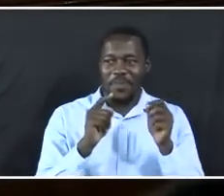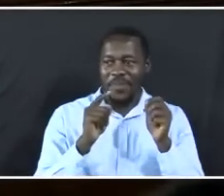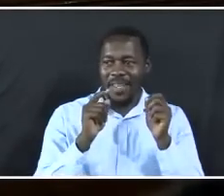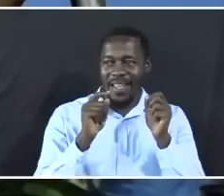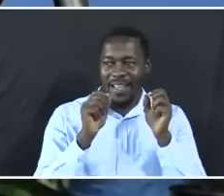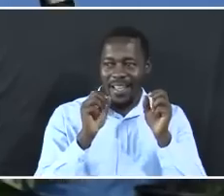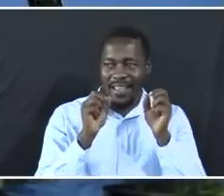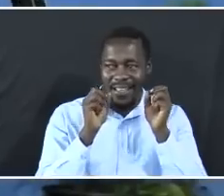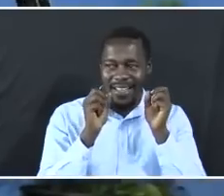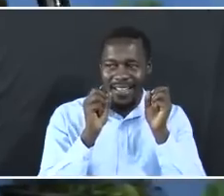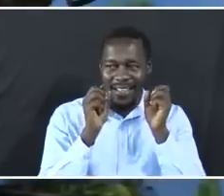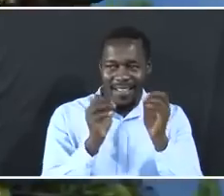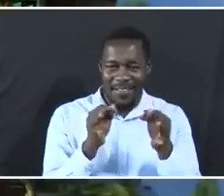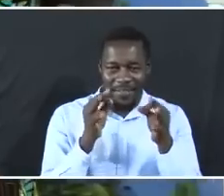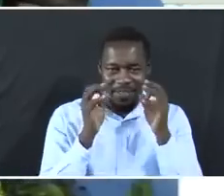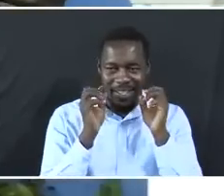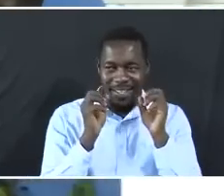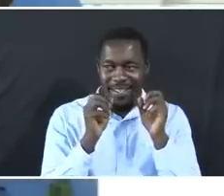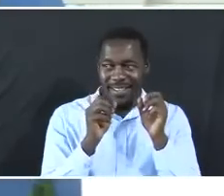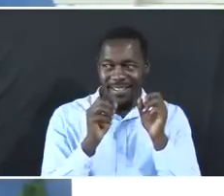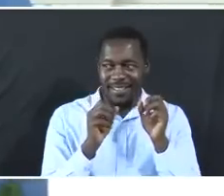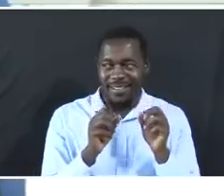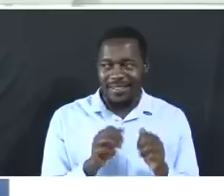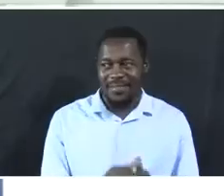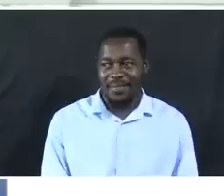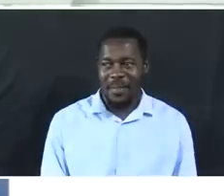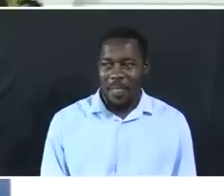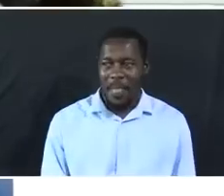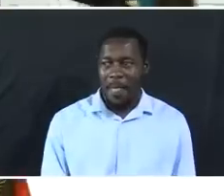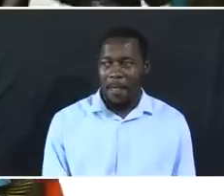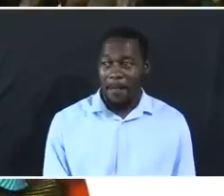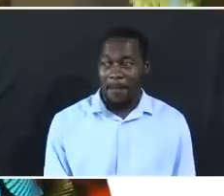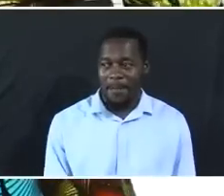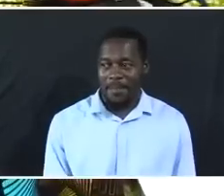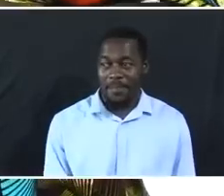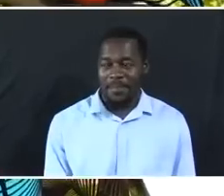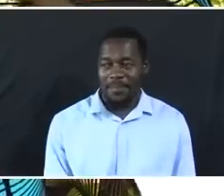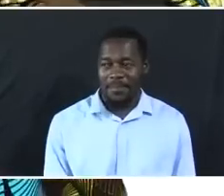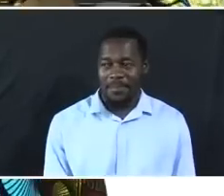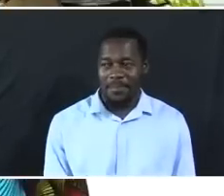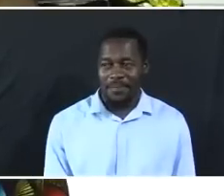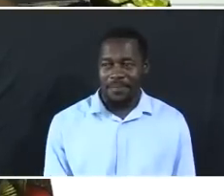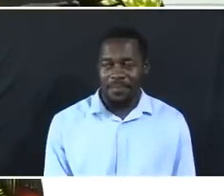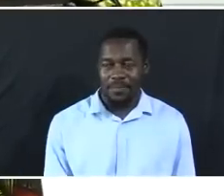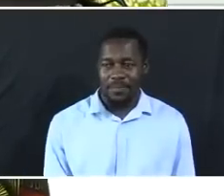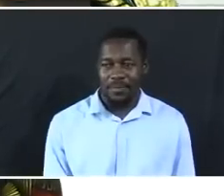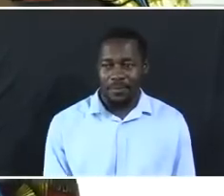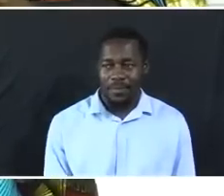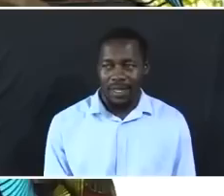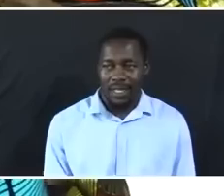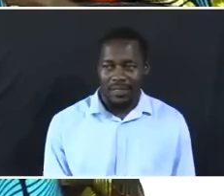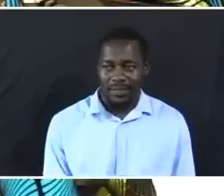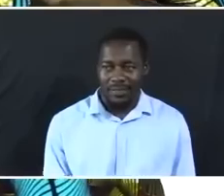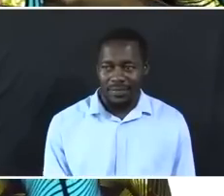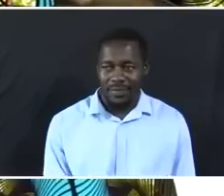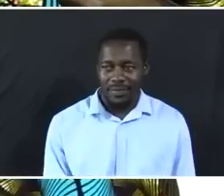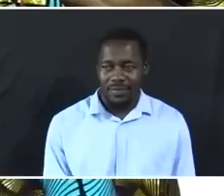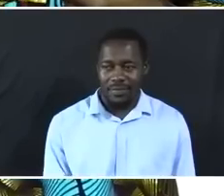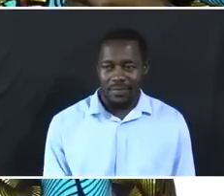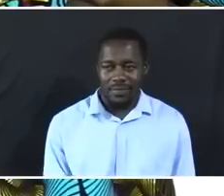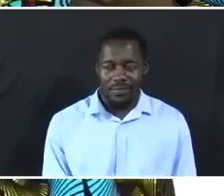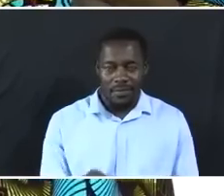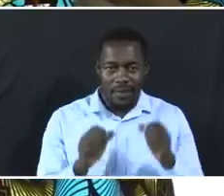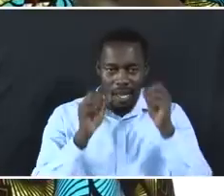Iyo kitu haiendangi mbali. Aiendangi mbali. Hapa. Hapa Nairobi.